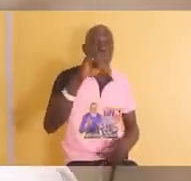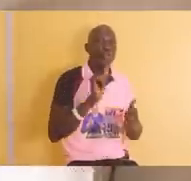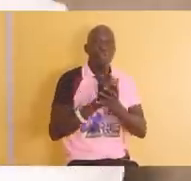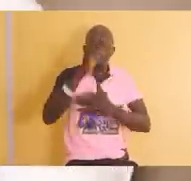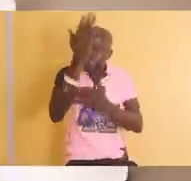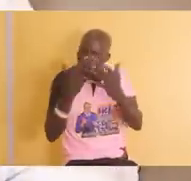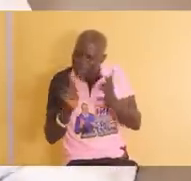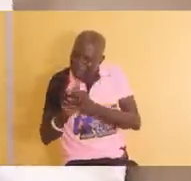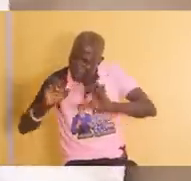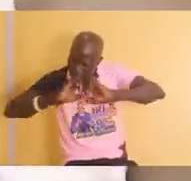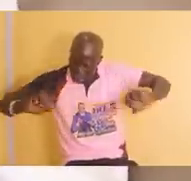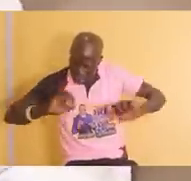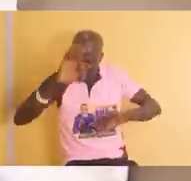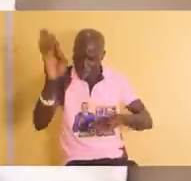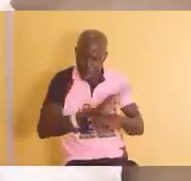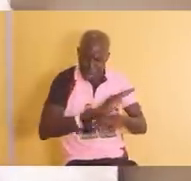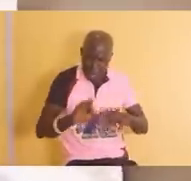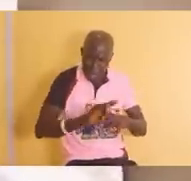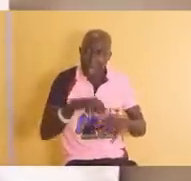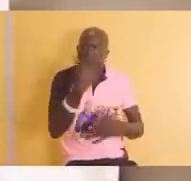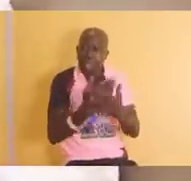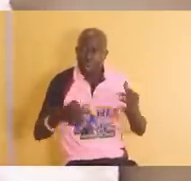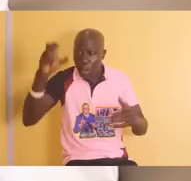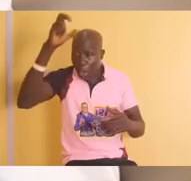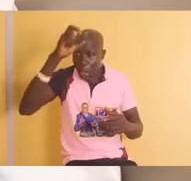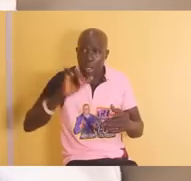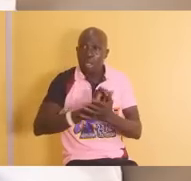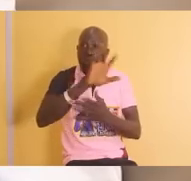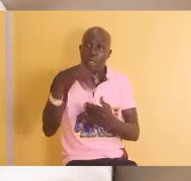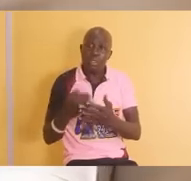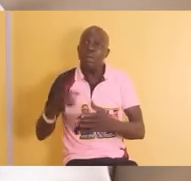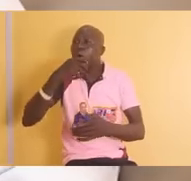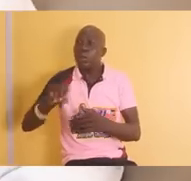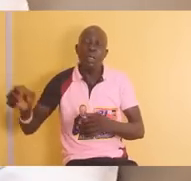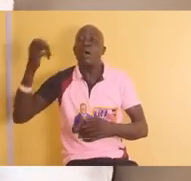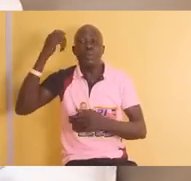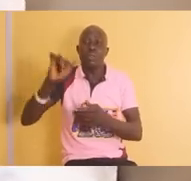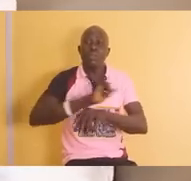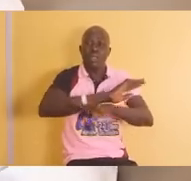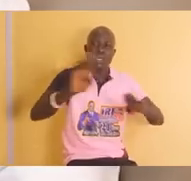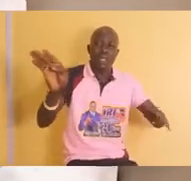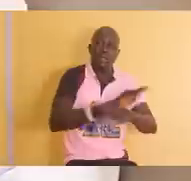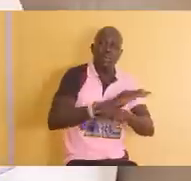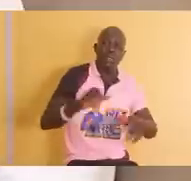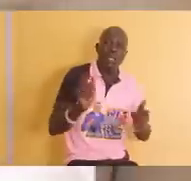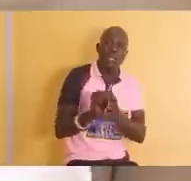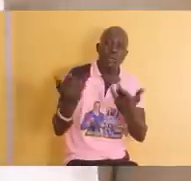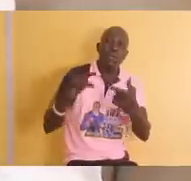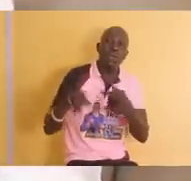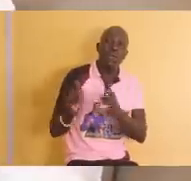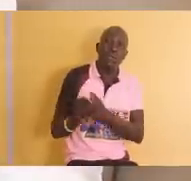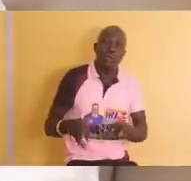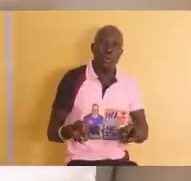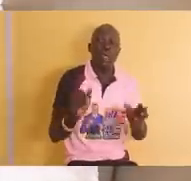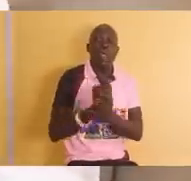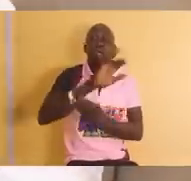owo re ka. Is an all that scatter your business. Be ni iwo kan ni. Iwo kan lo da se. It was an all that cover. Iwo kan lo da na. That scatter your